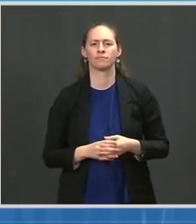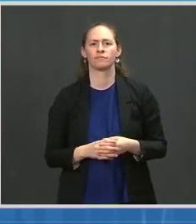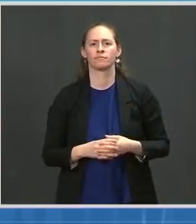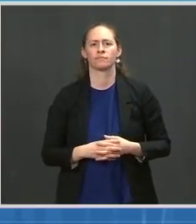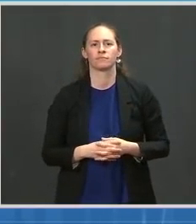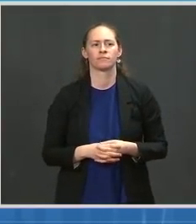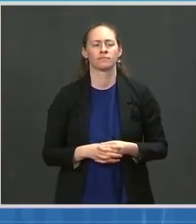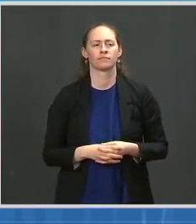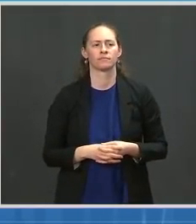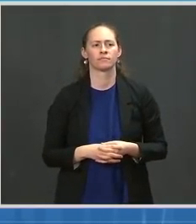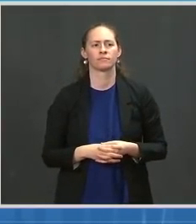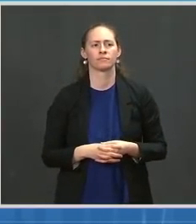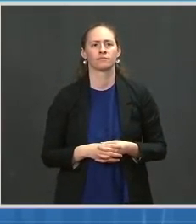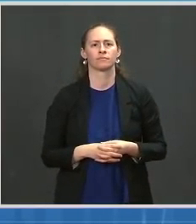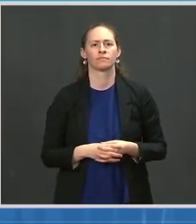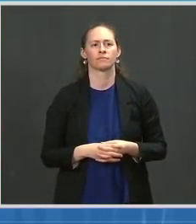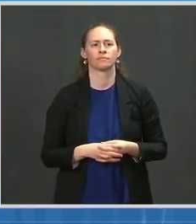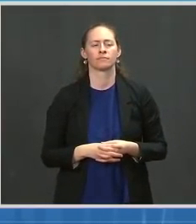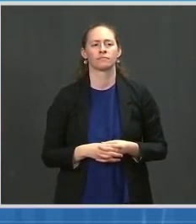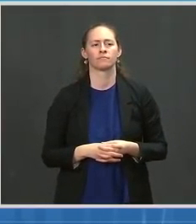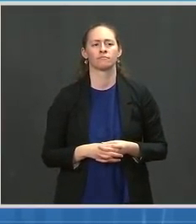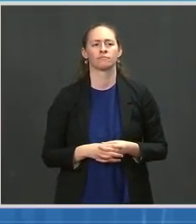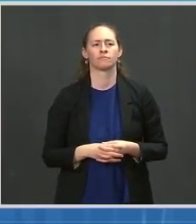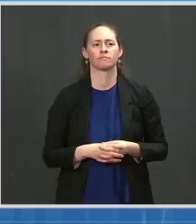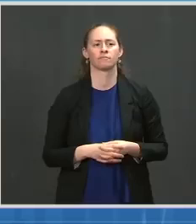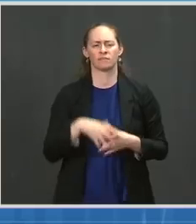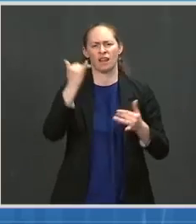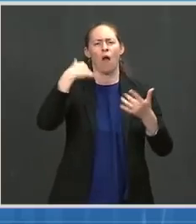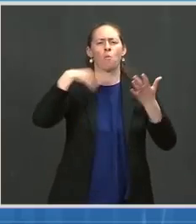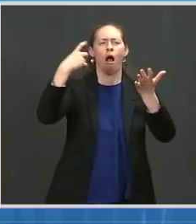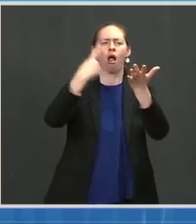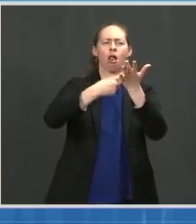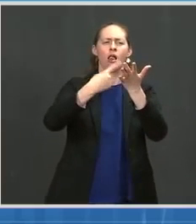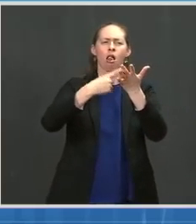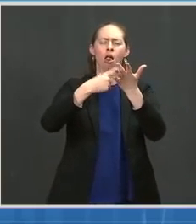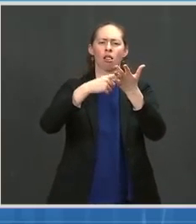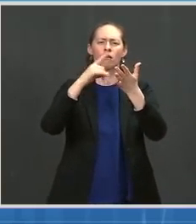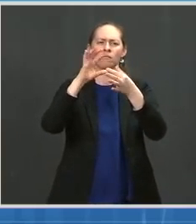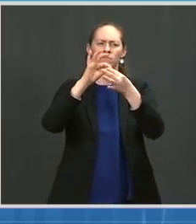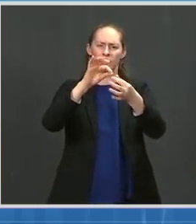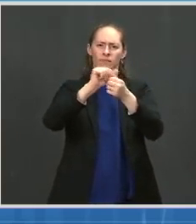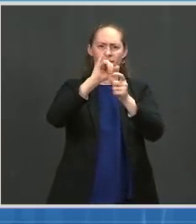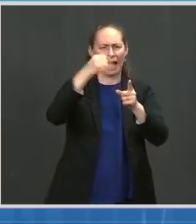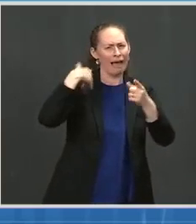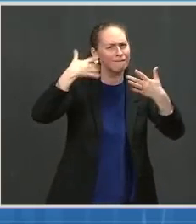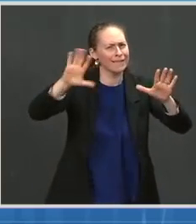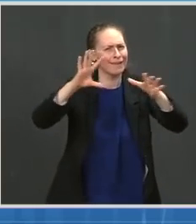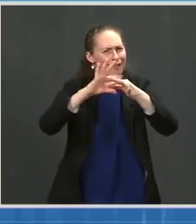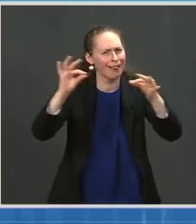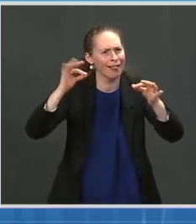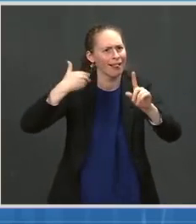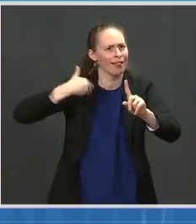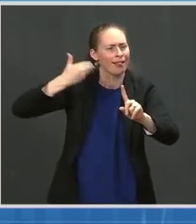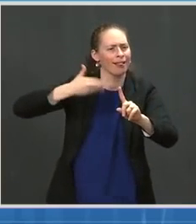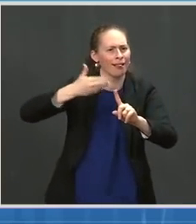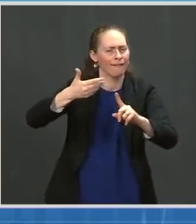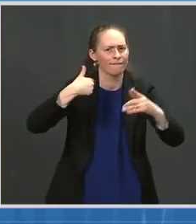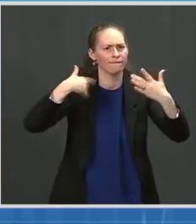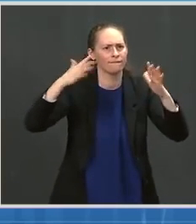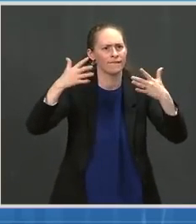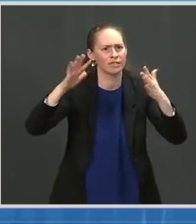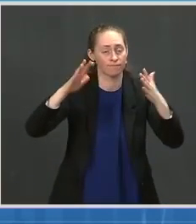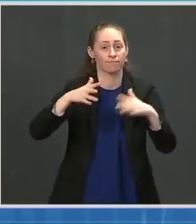Caitlin, on J&J, we've talked about this a few times. They're obviously earlier in their manufacturing process. They're not in